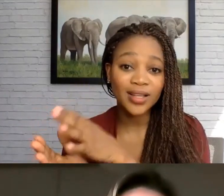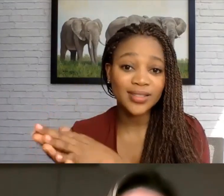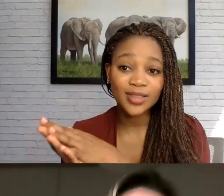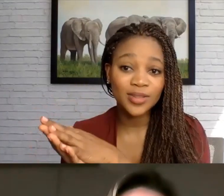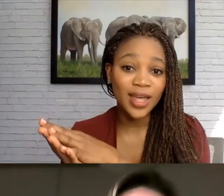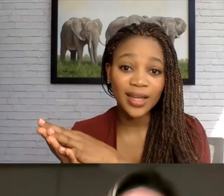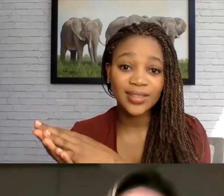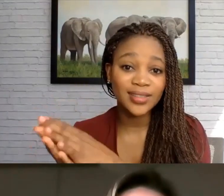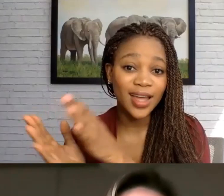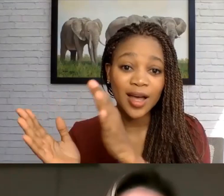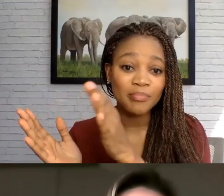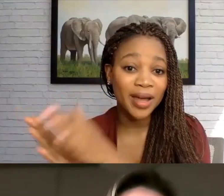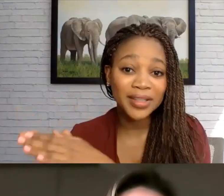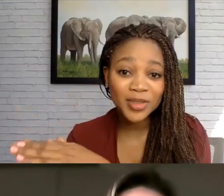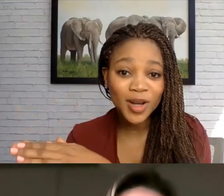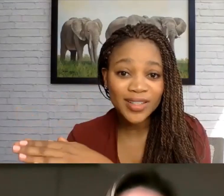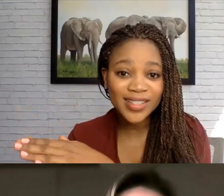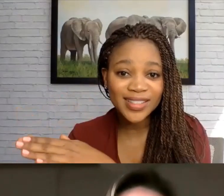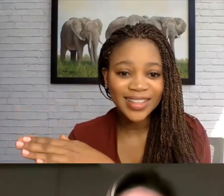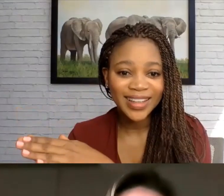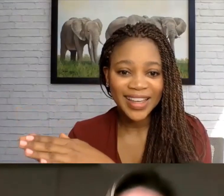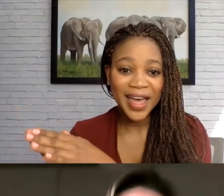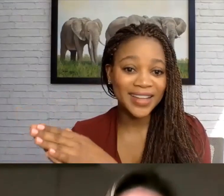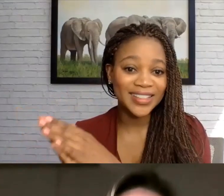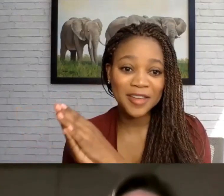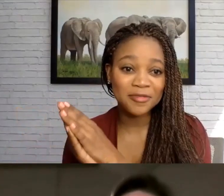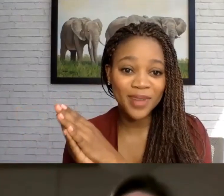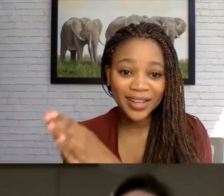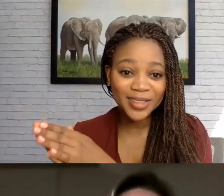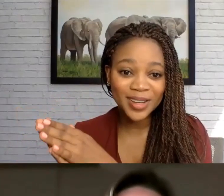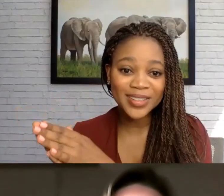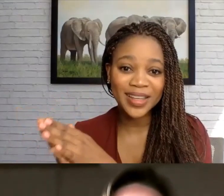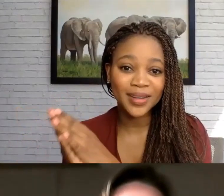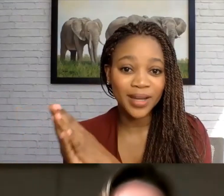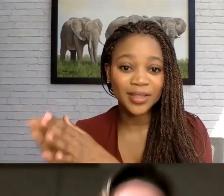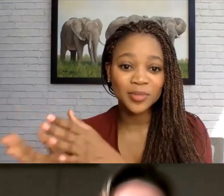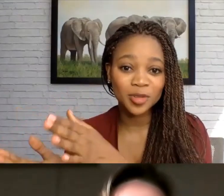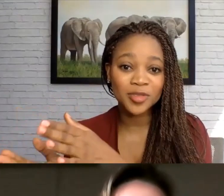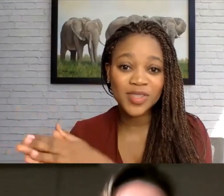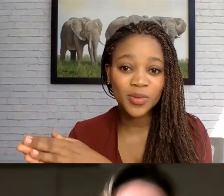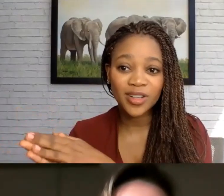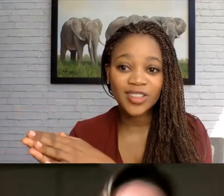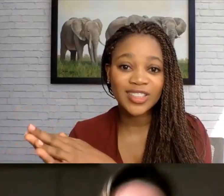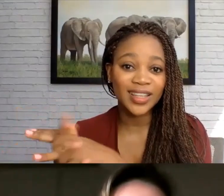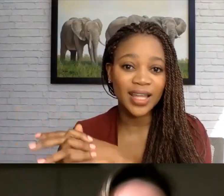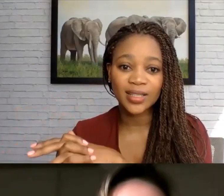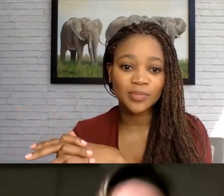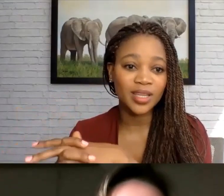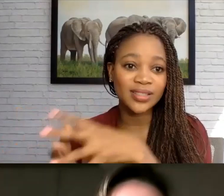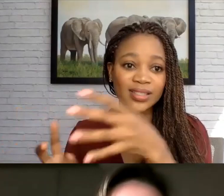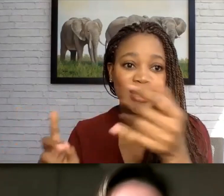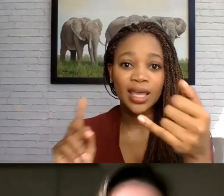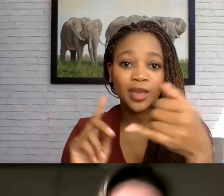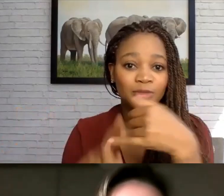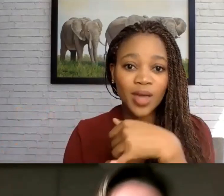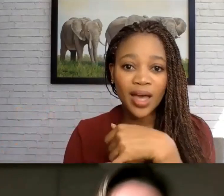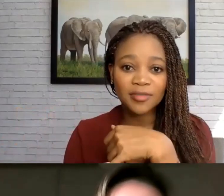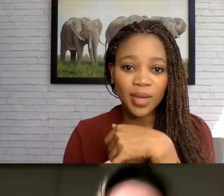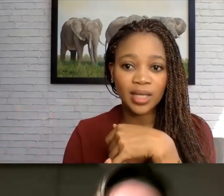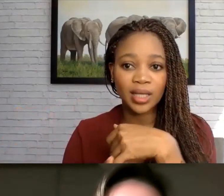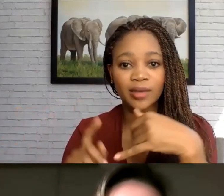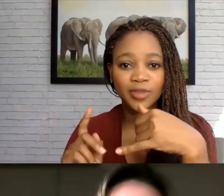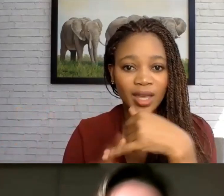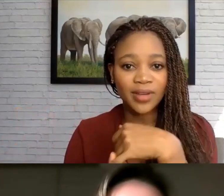simple answer to that. Money talks. And if money talks and money moves the world, then it means if you